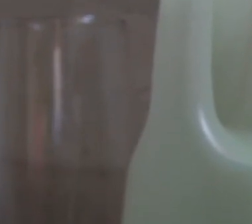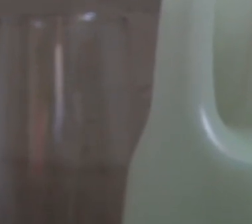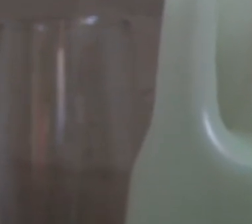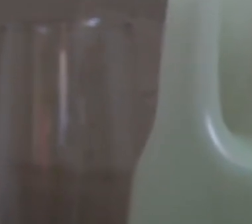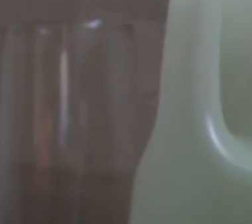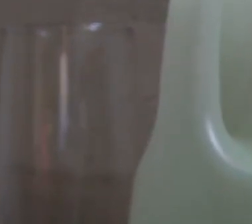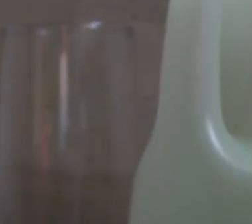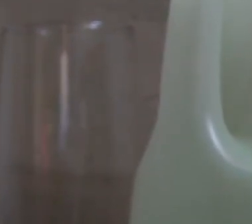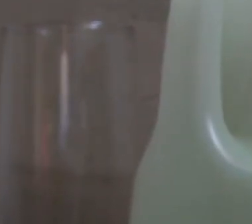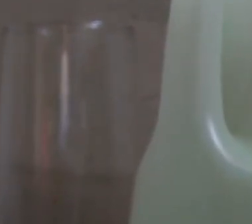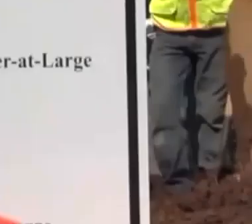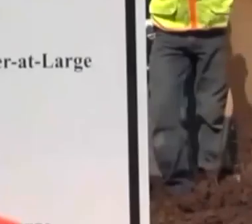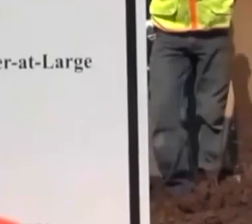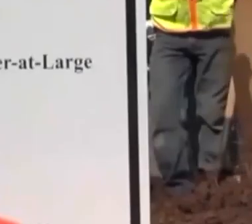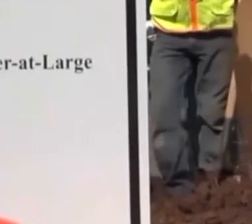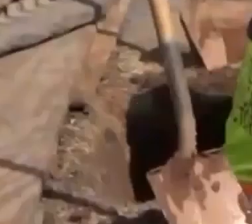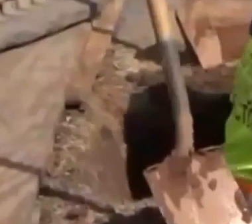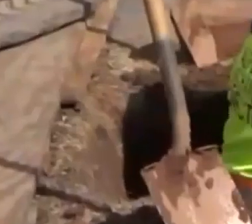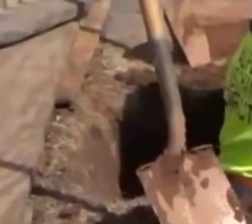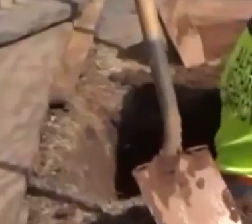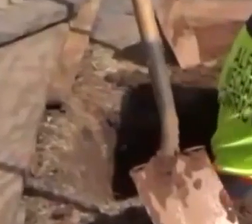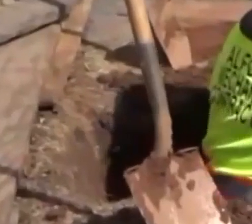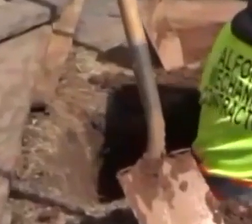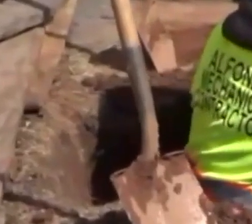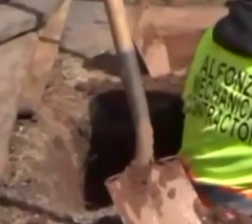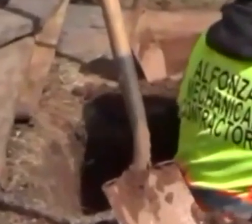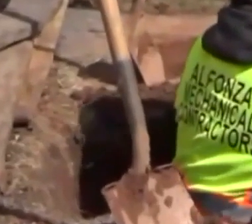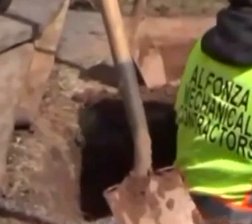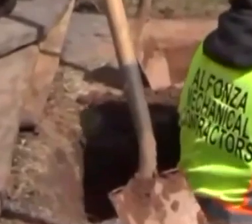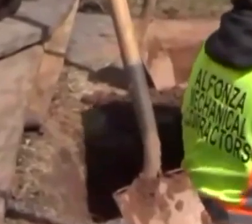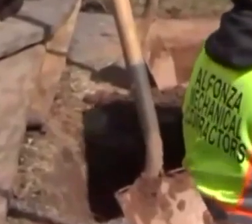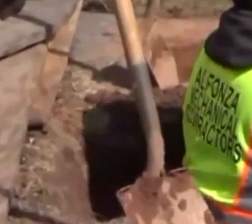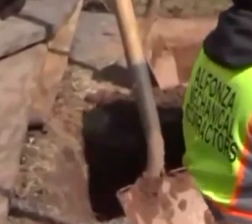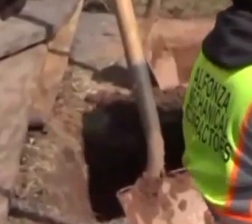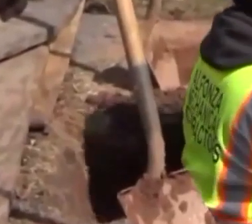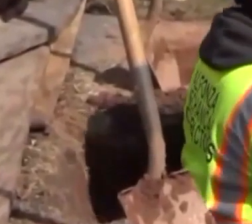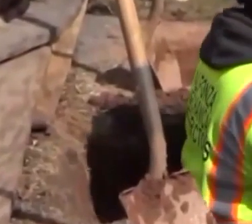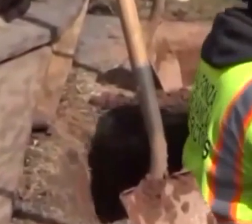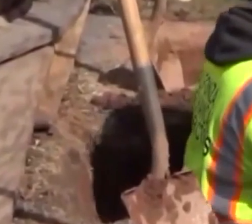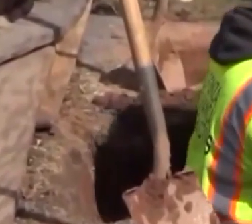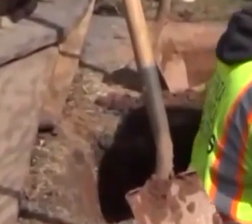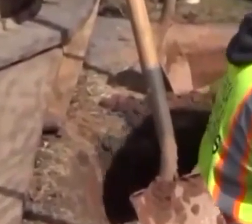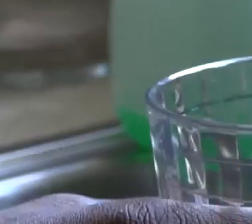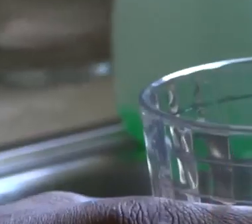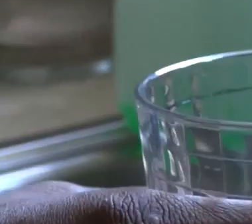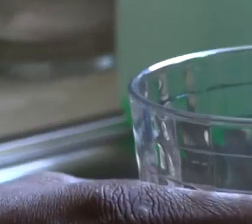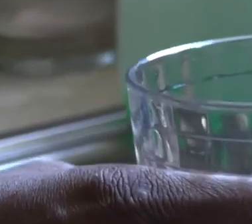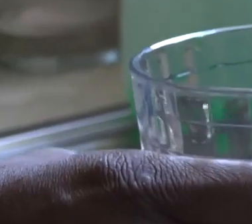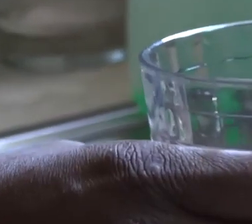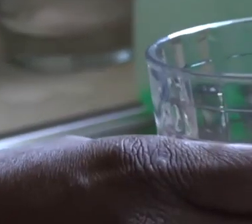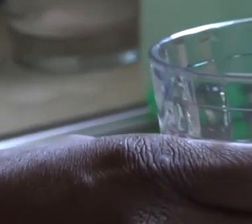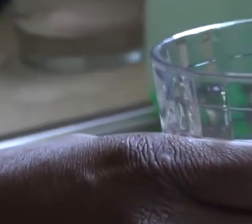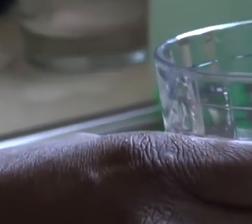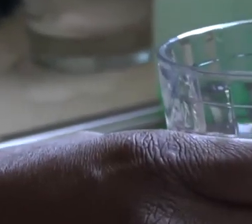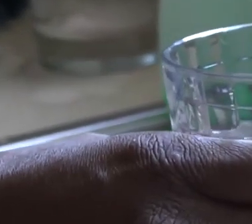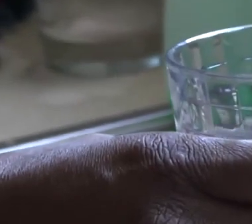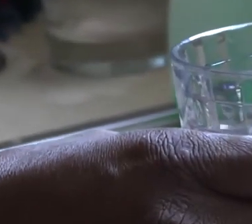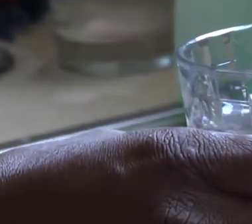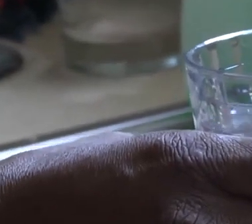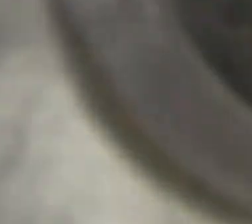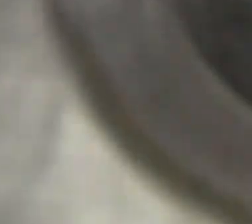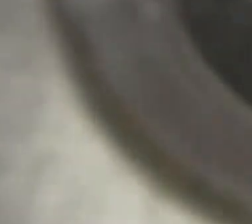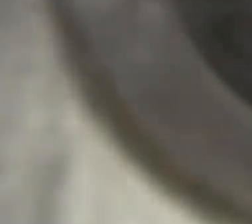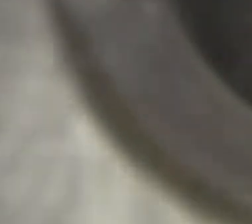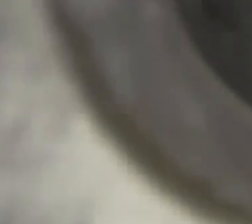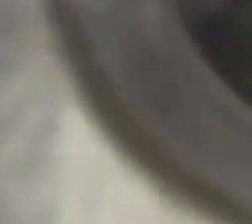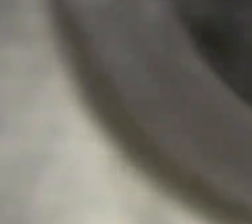30 proposed bills to fund and mandate removal of lead pipes and paint, only one minor bill passed. Murphy acknowledged there is serious